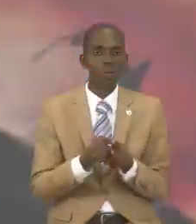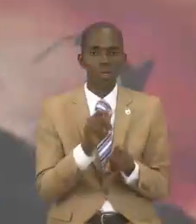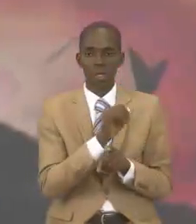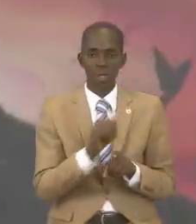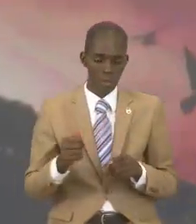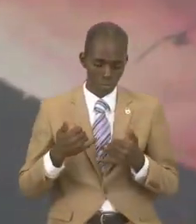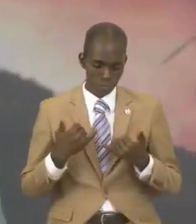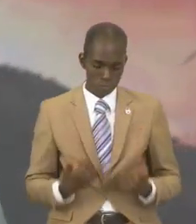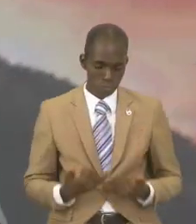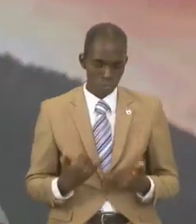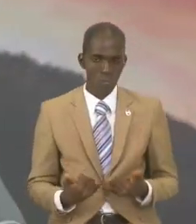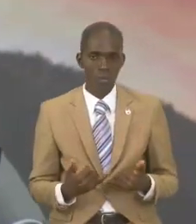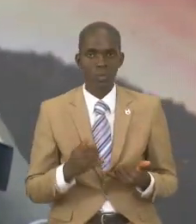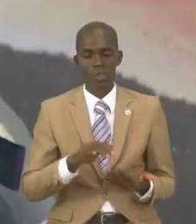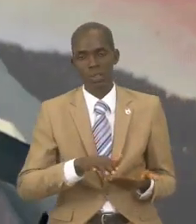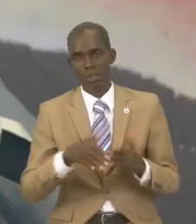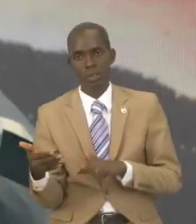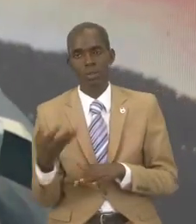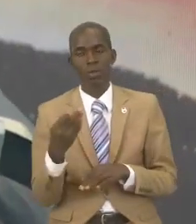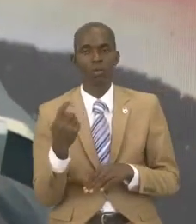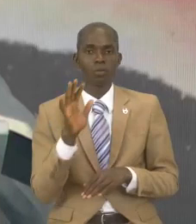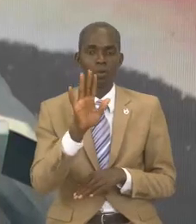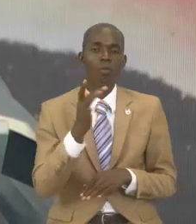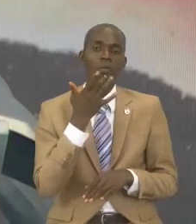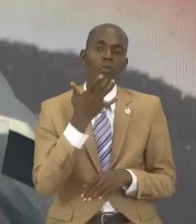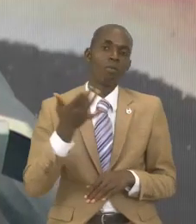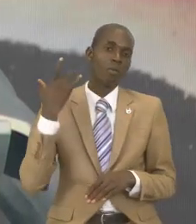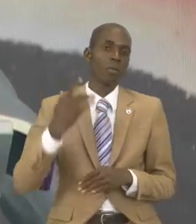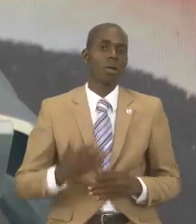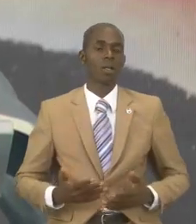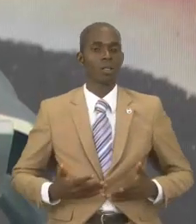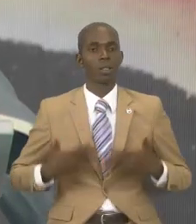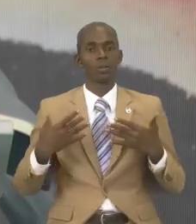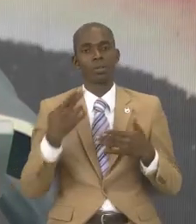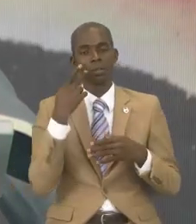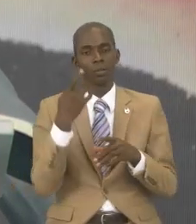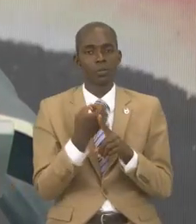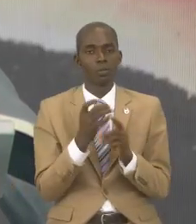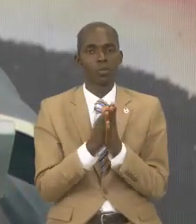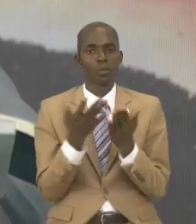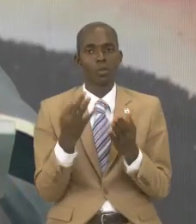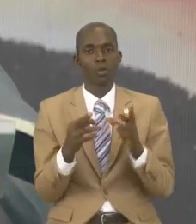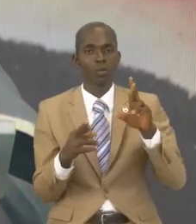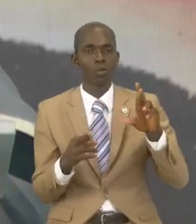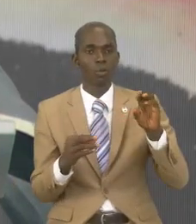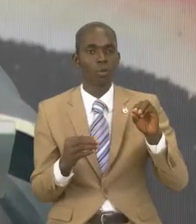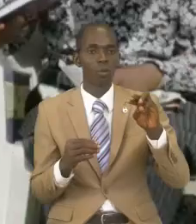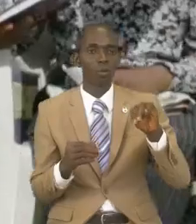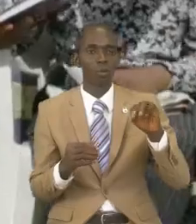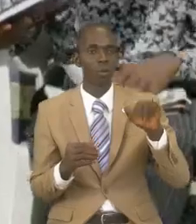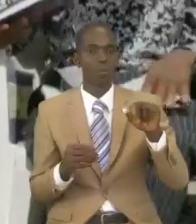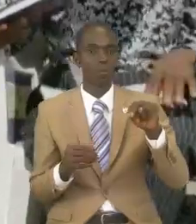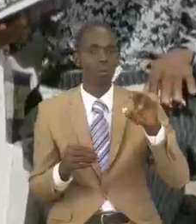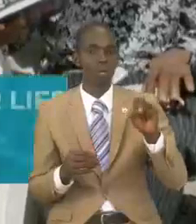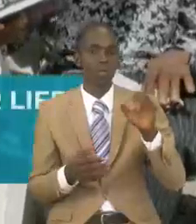of the former life. We're looking at Romans chapter 6, verse 6